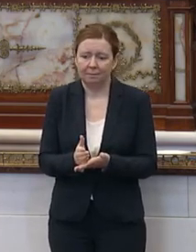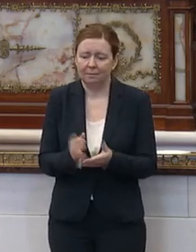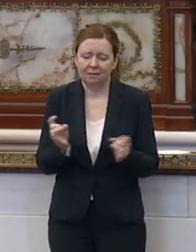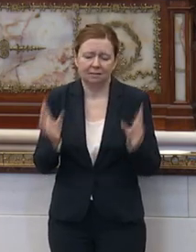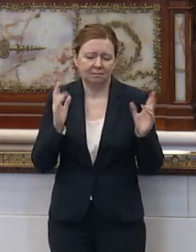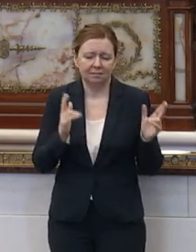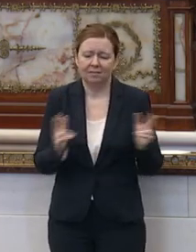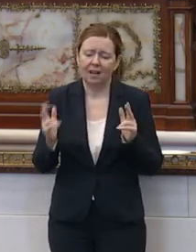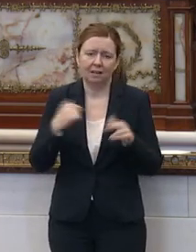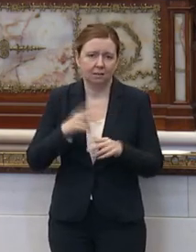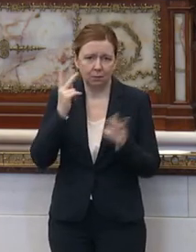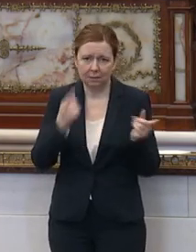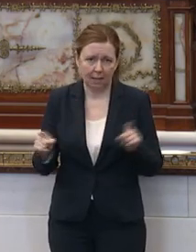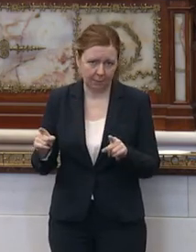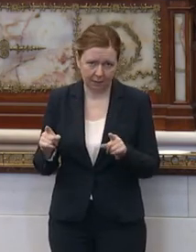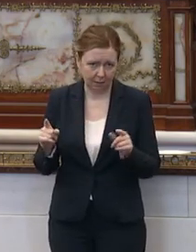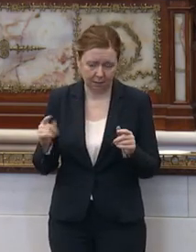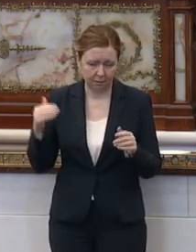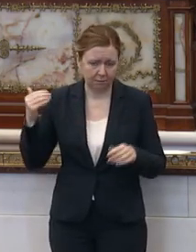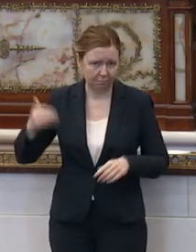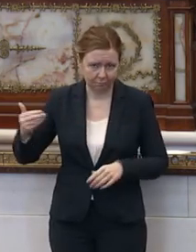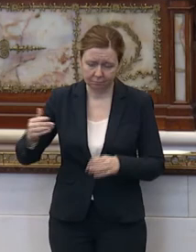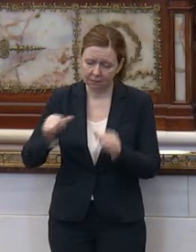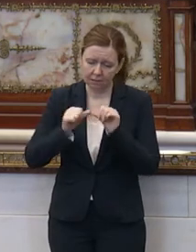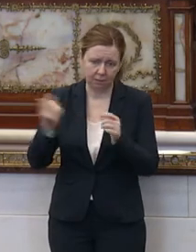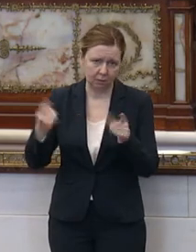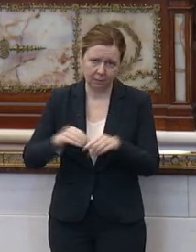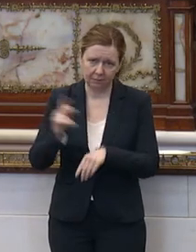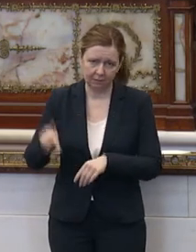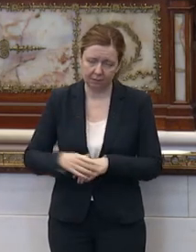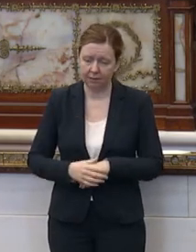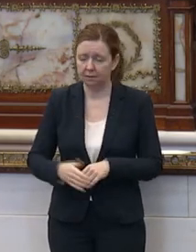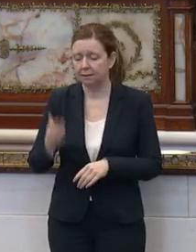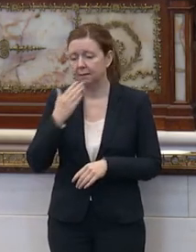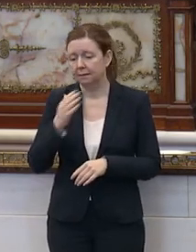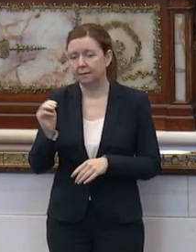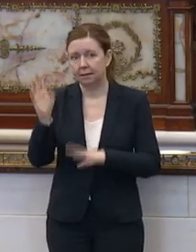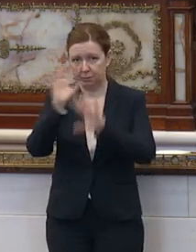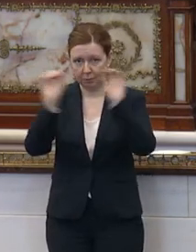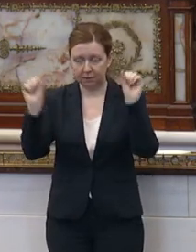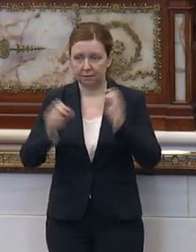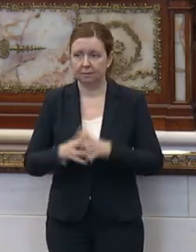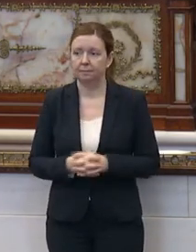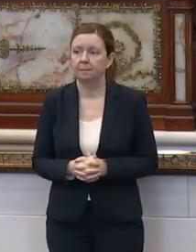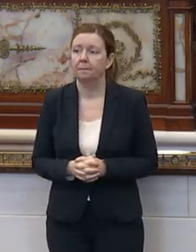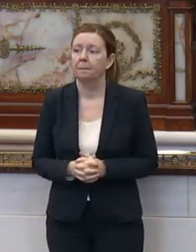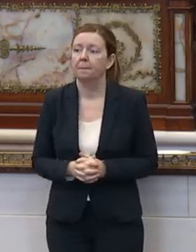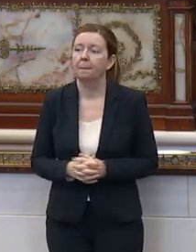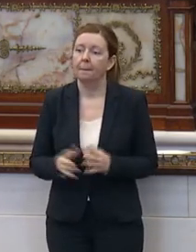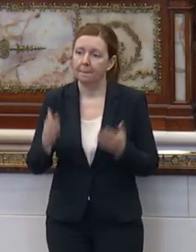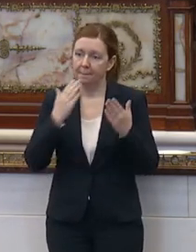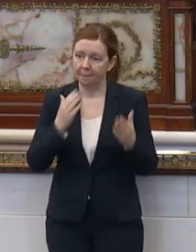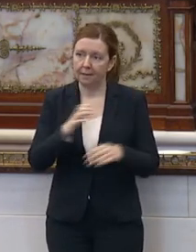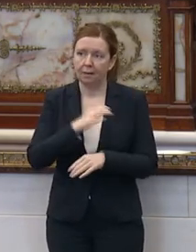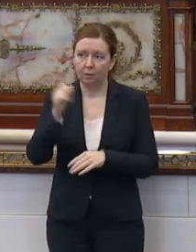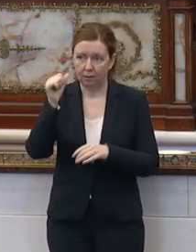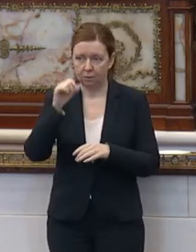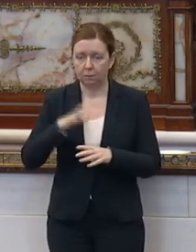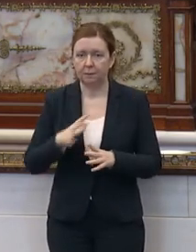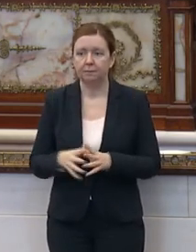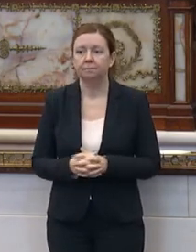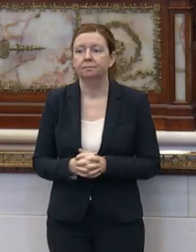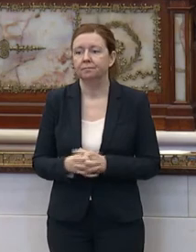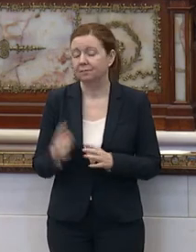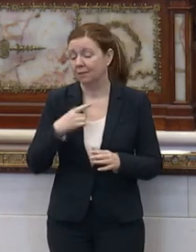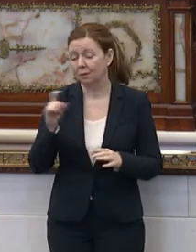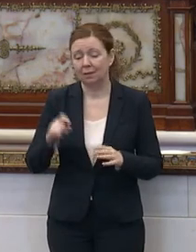senseless violence that we see happening and continuing to happen in Philadelphia. Thank you, Mr. President. Thank you, Councilwoman. Yeah,